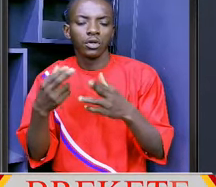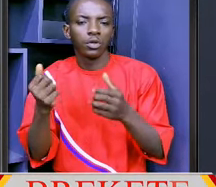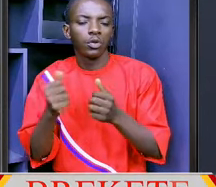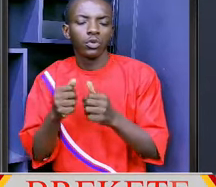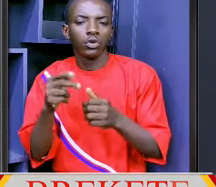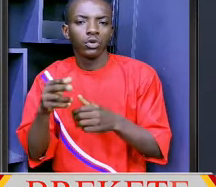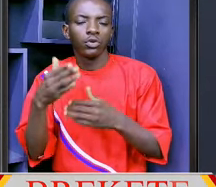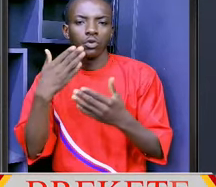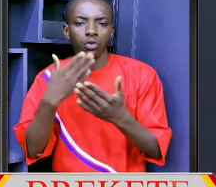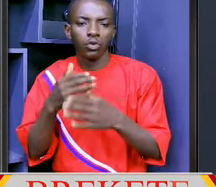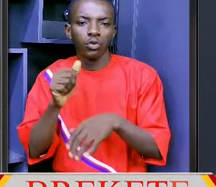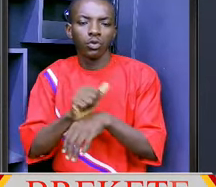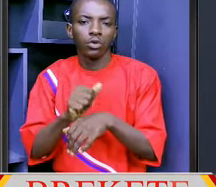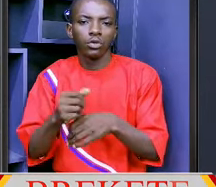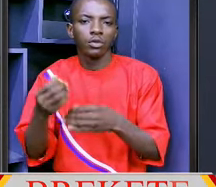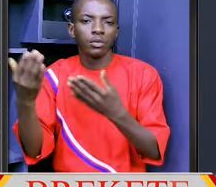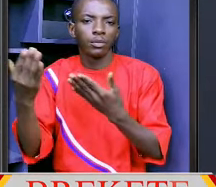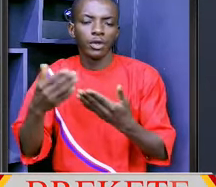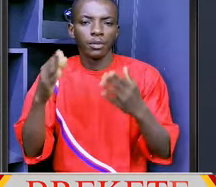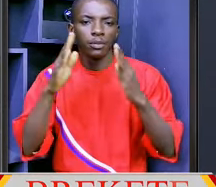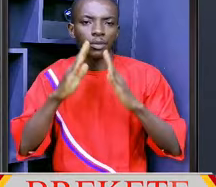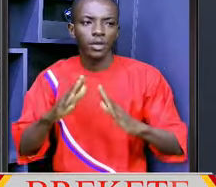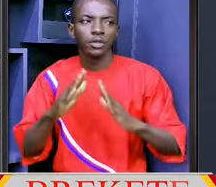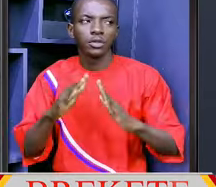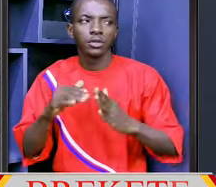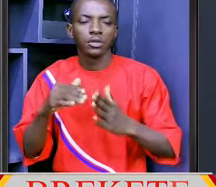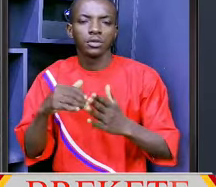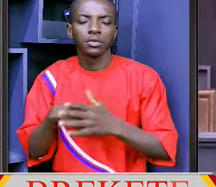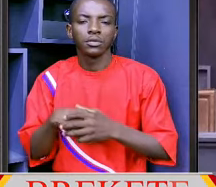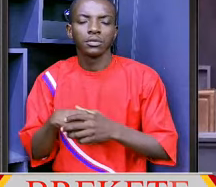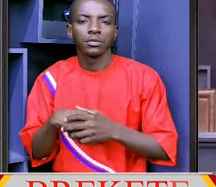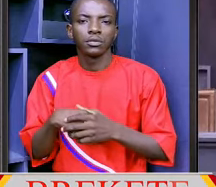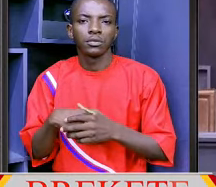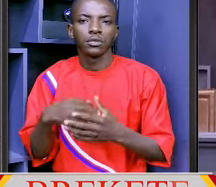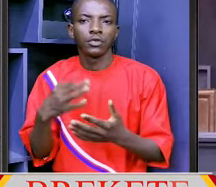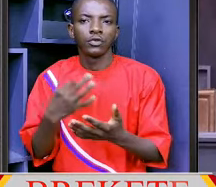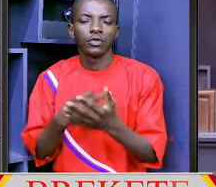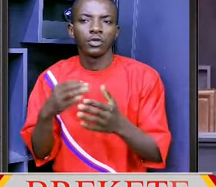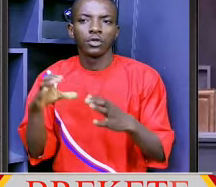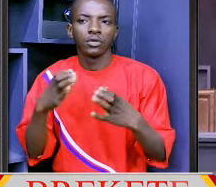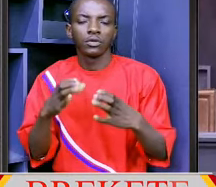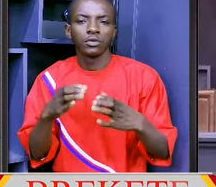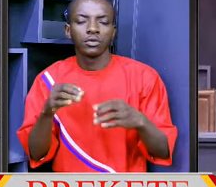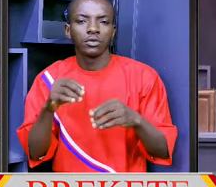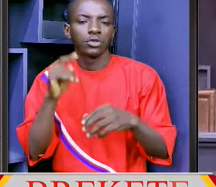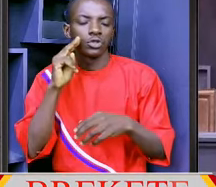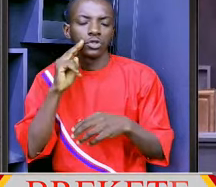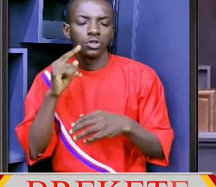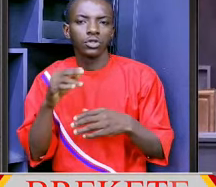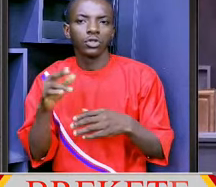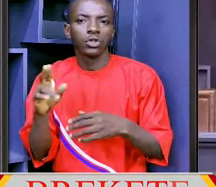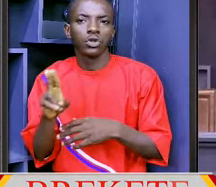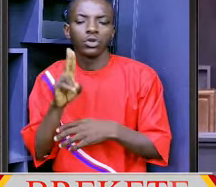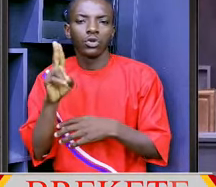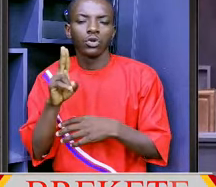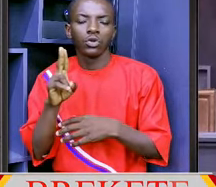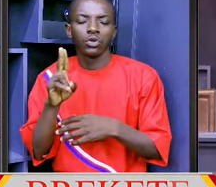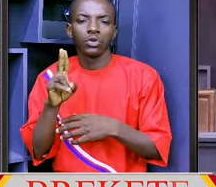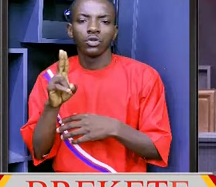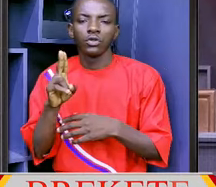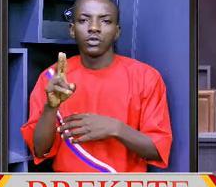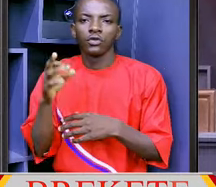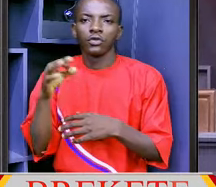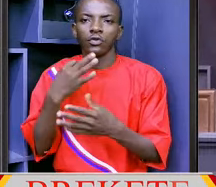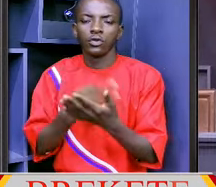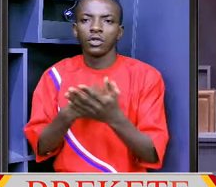are doing so that we can bring peace, lasting peace now, to the Fulani community and lasting peace to the Nigerians. Use Fulani language now